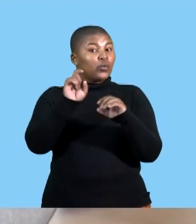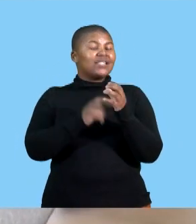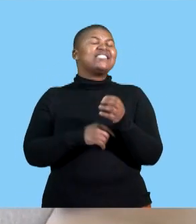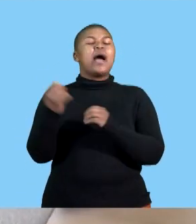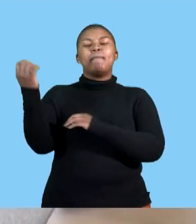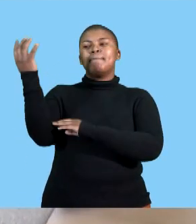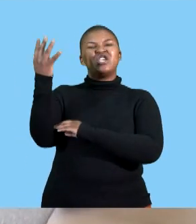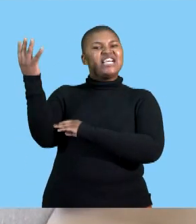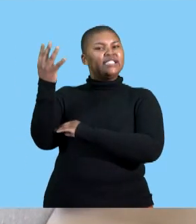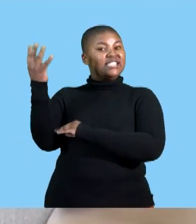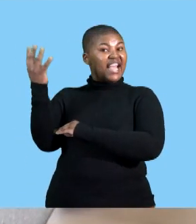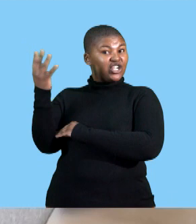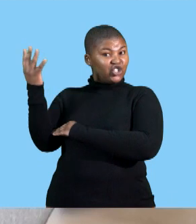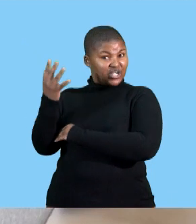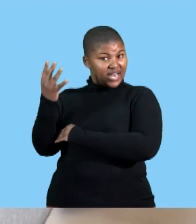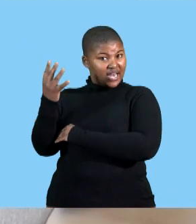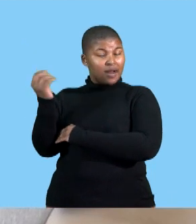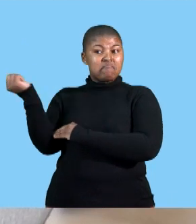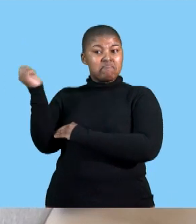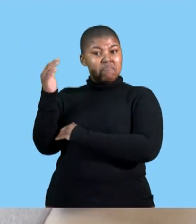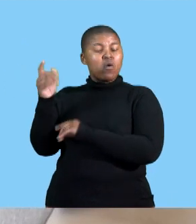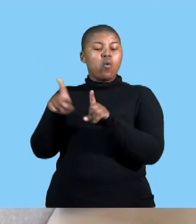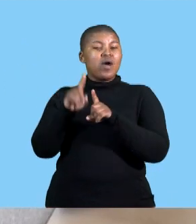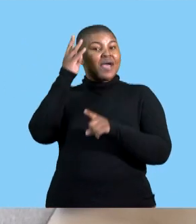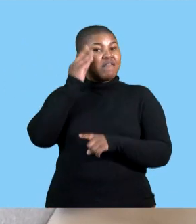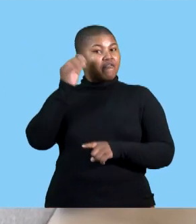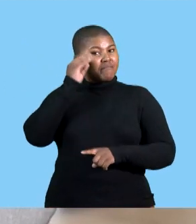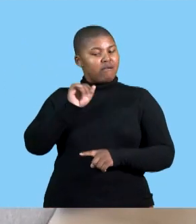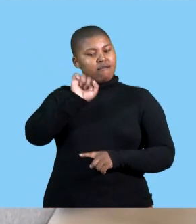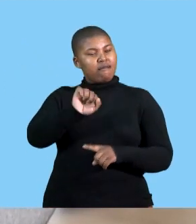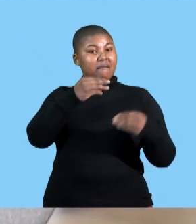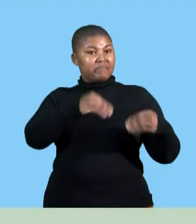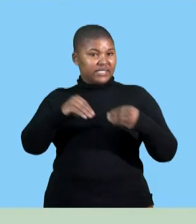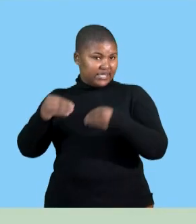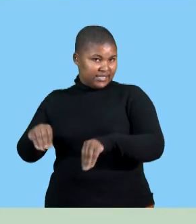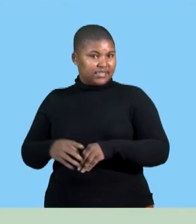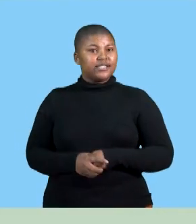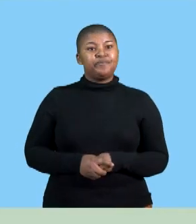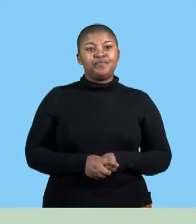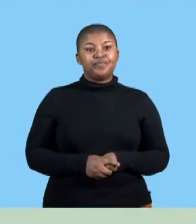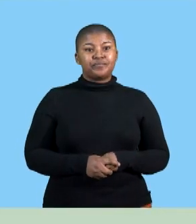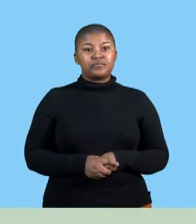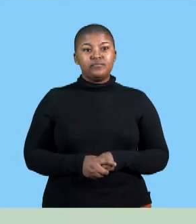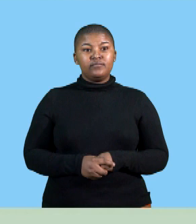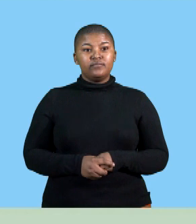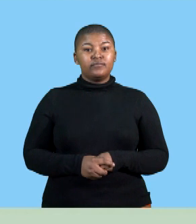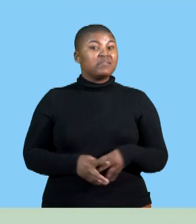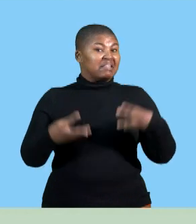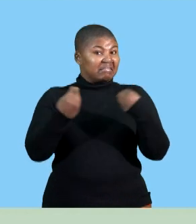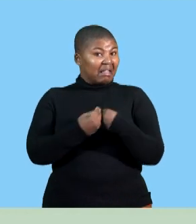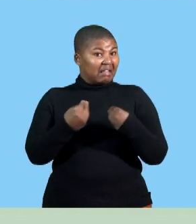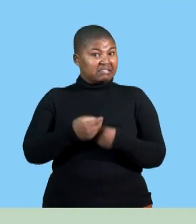on the topic presentation and business information. It says here, things do not